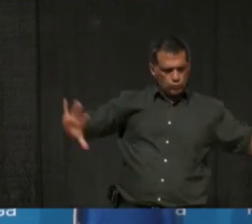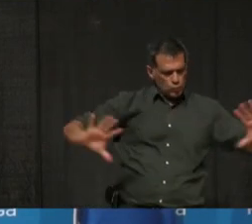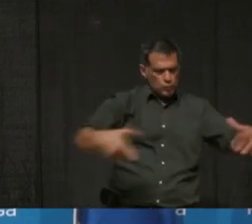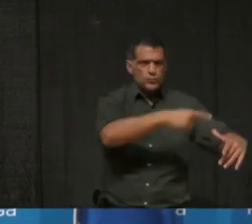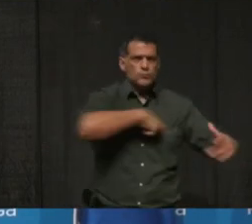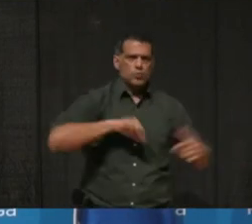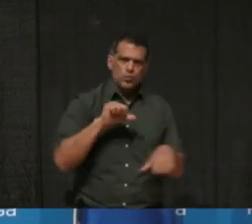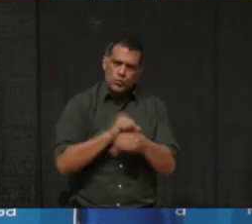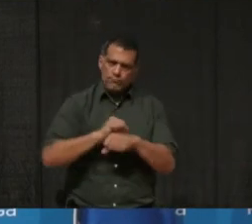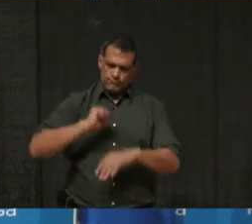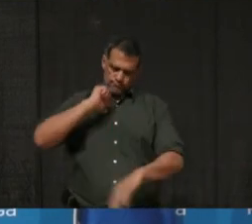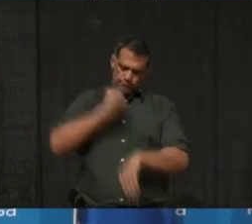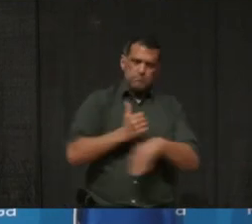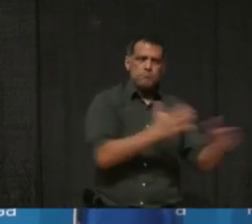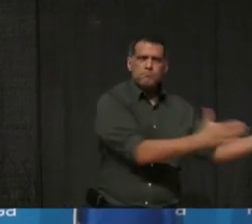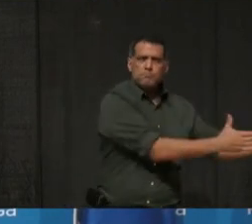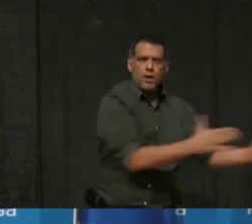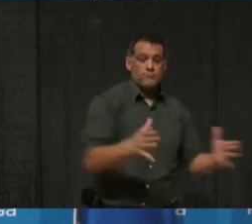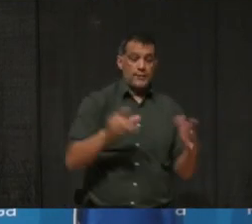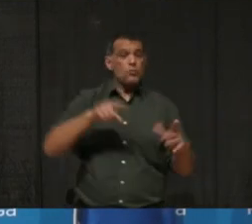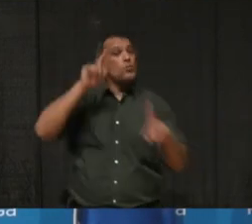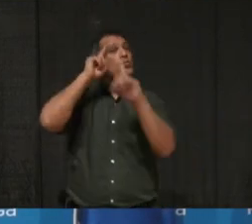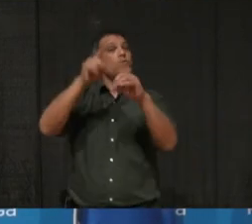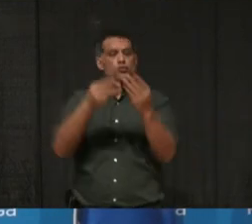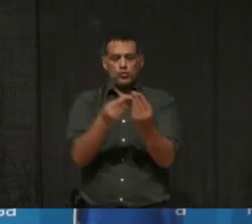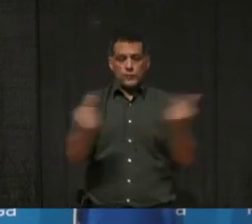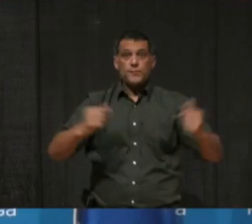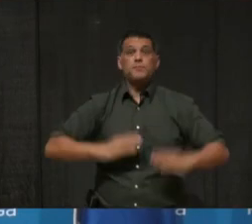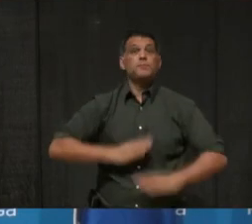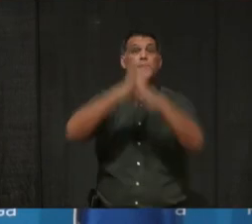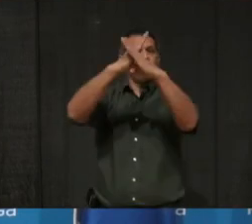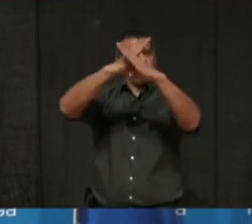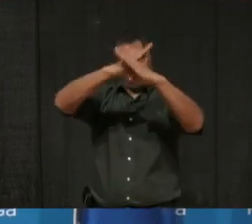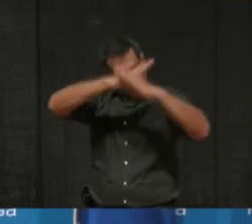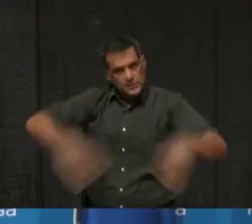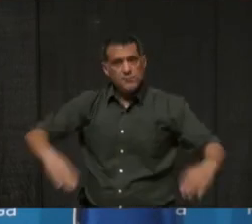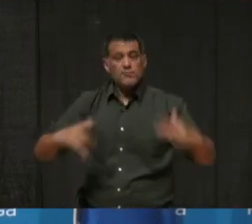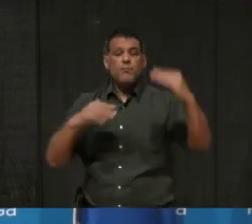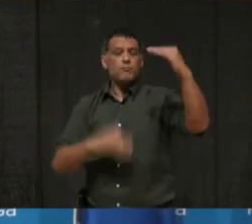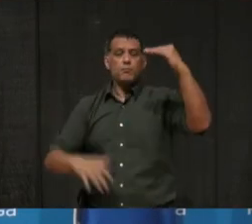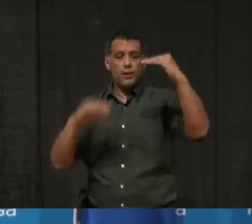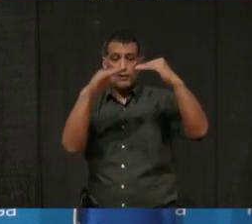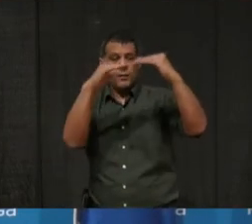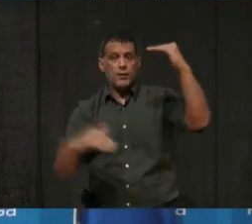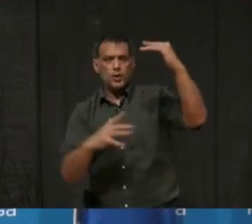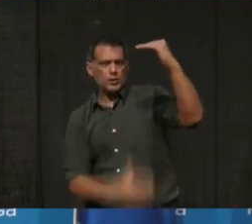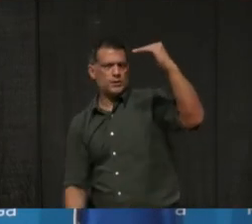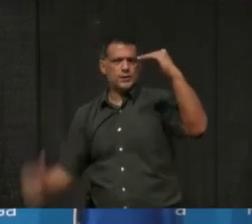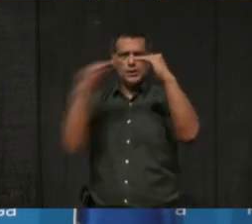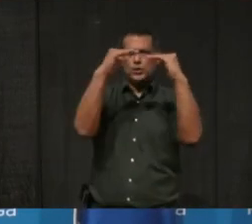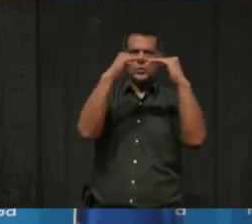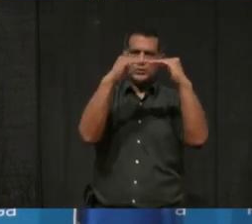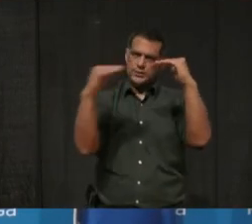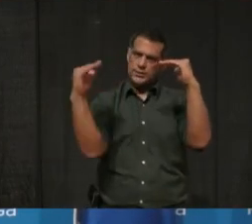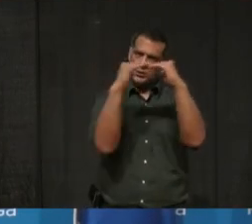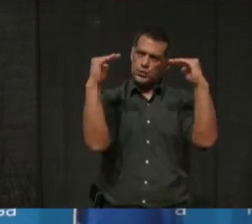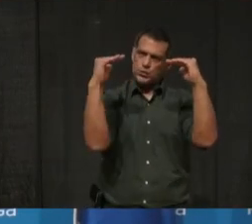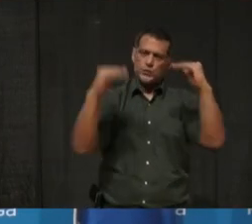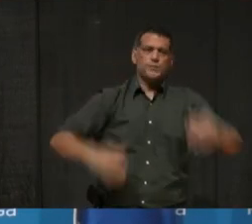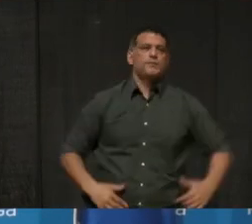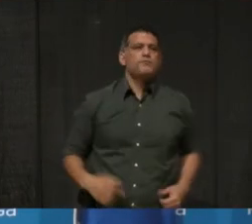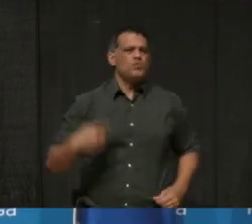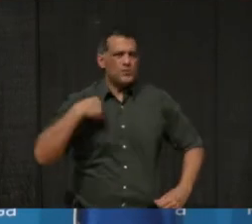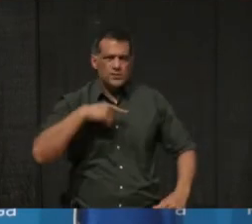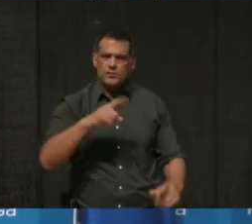address systemic inequities. I am fully committed to doing my part to ending systemic racism in all